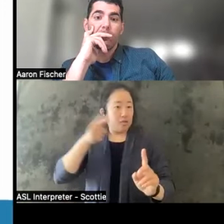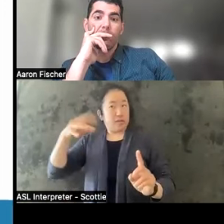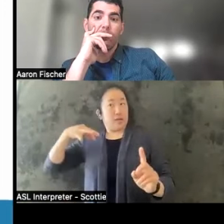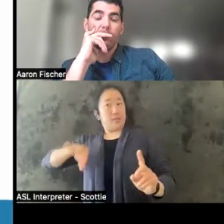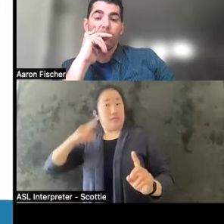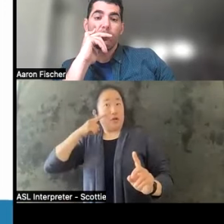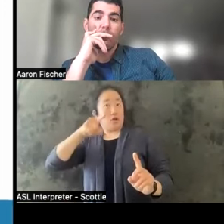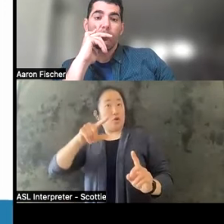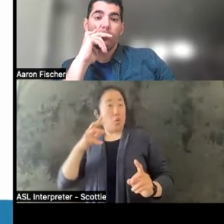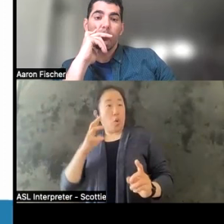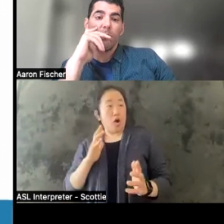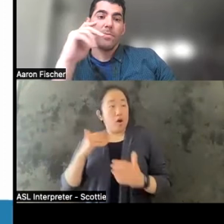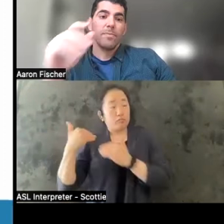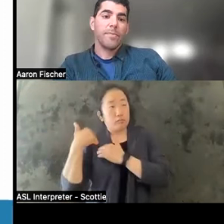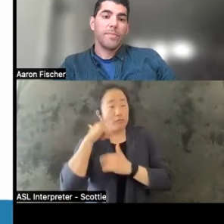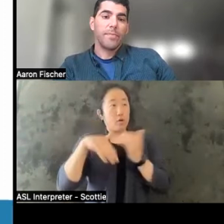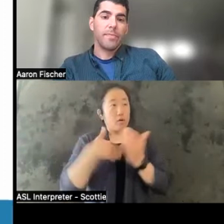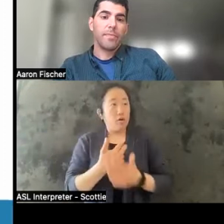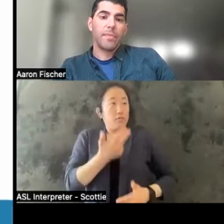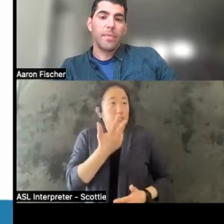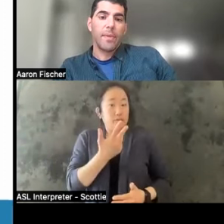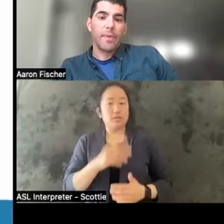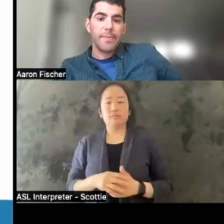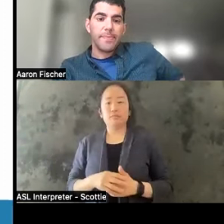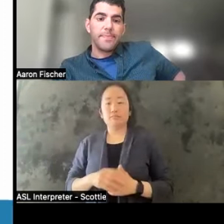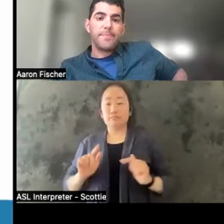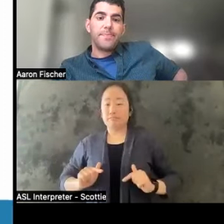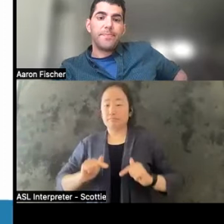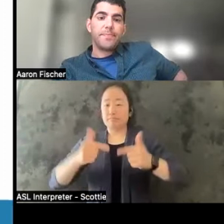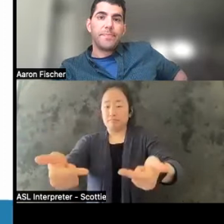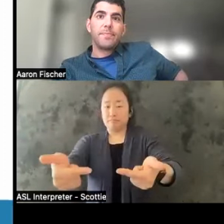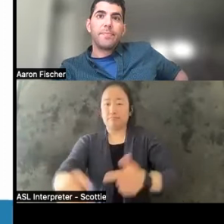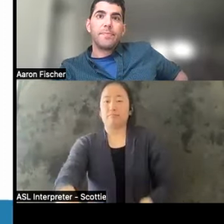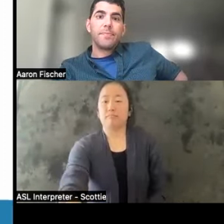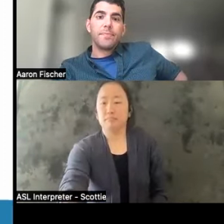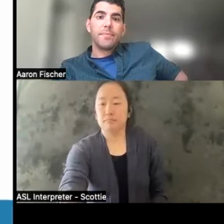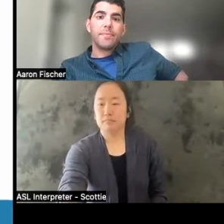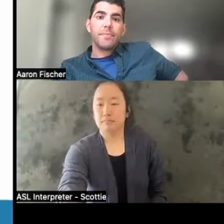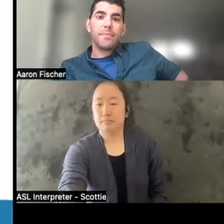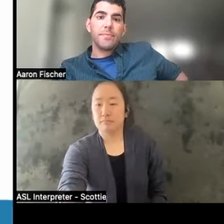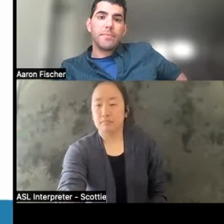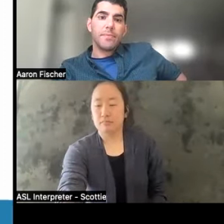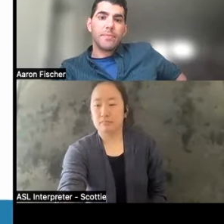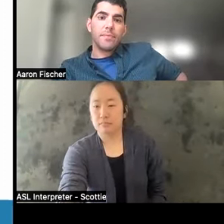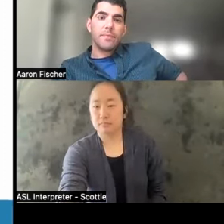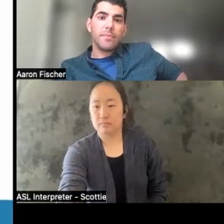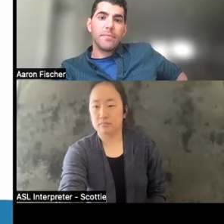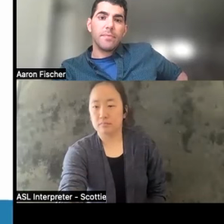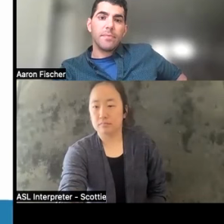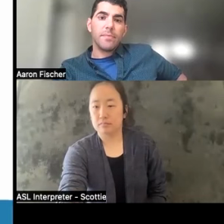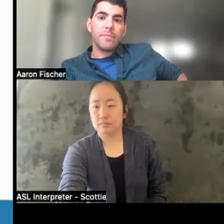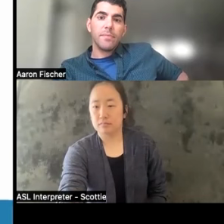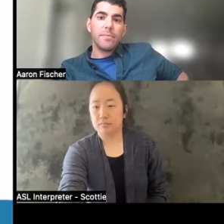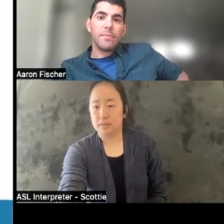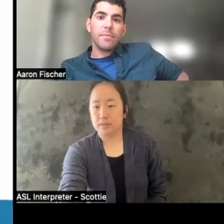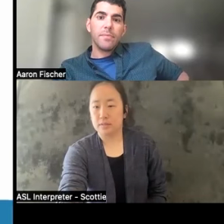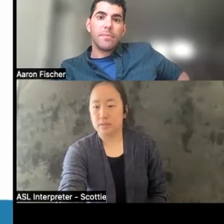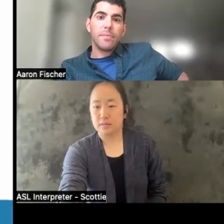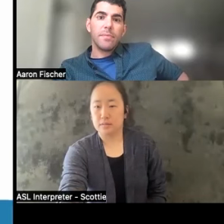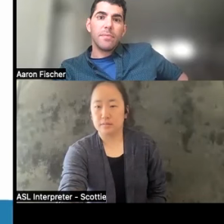Yeah, definitely. A health center, most community health centers or federally qualified health centers do